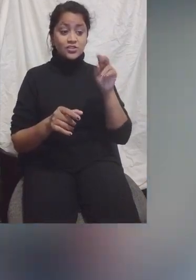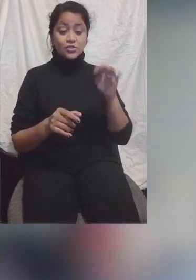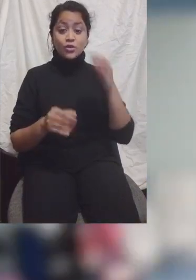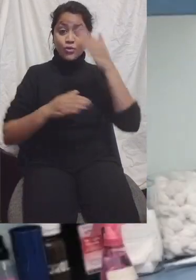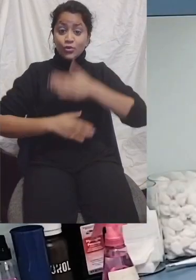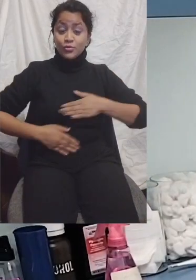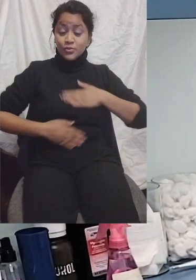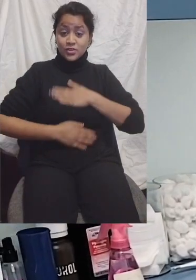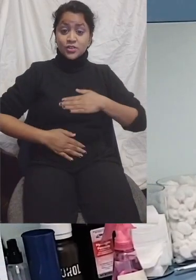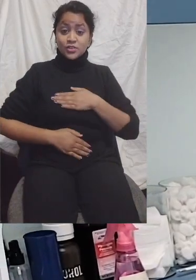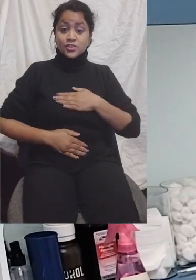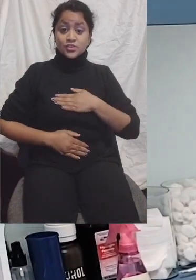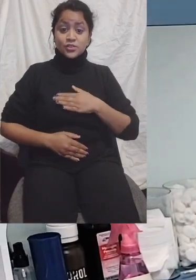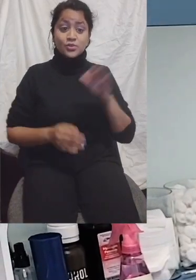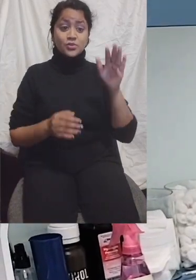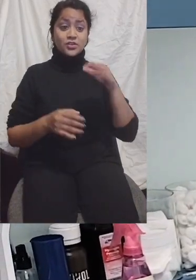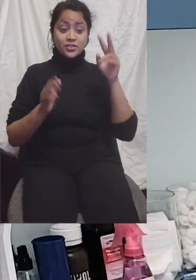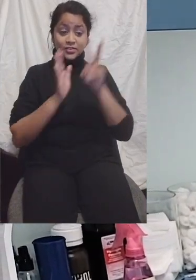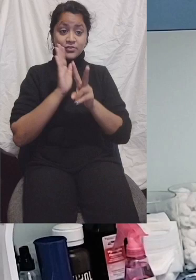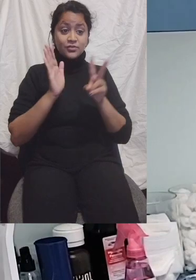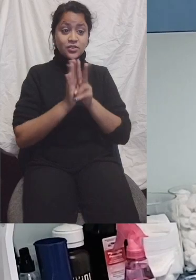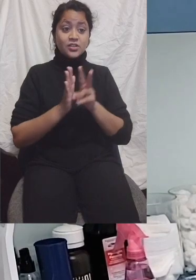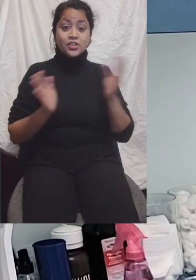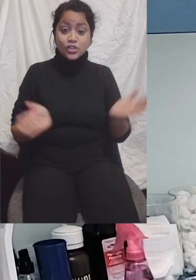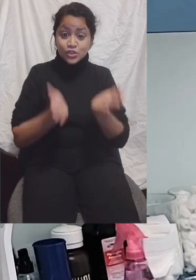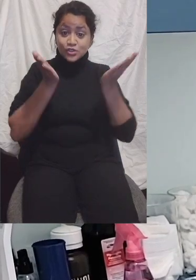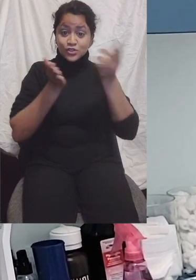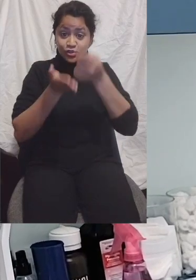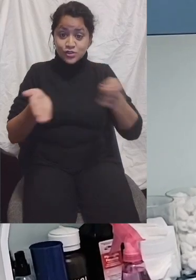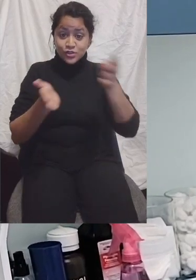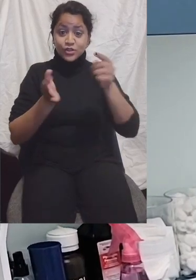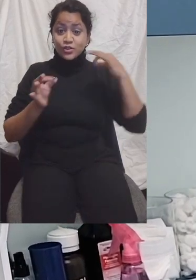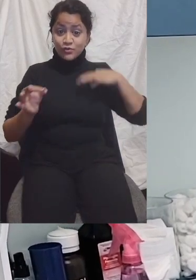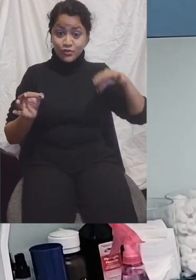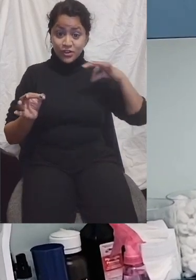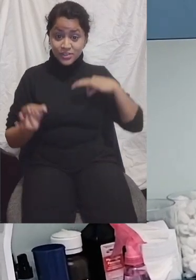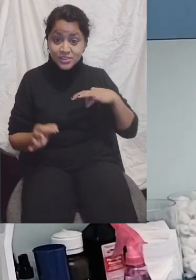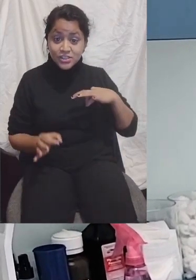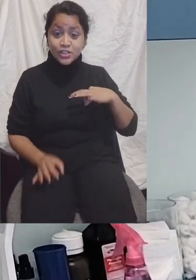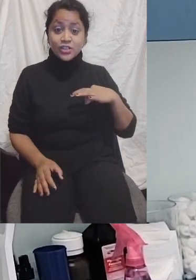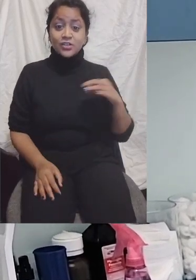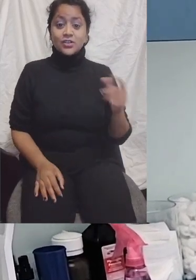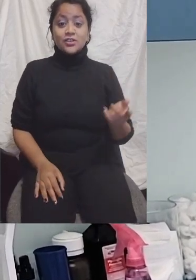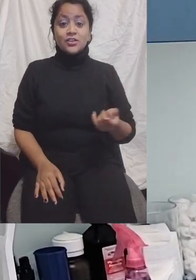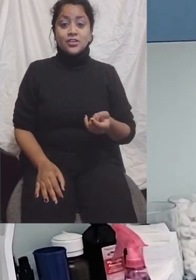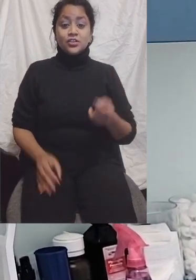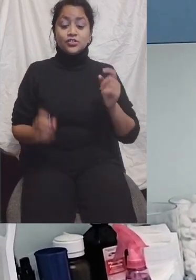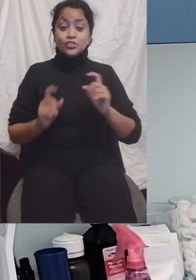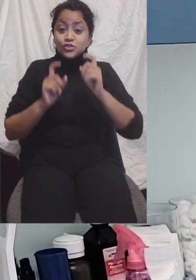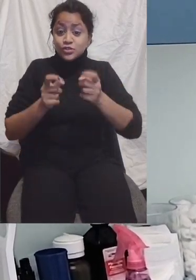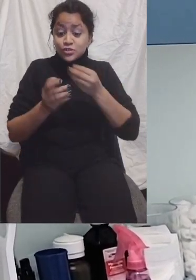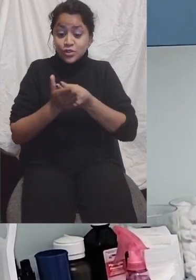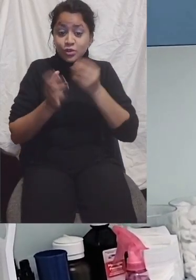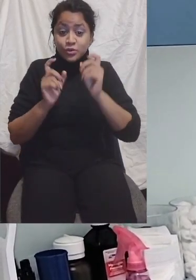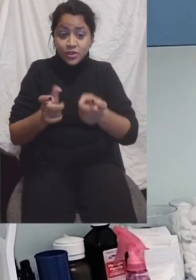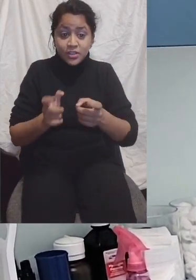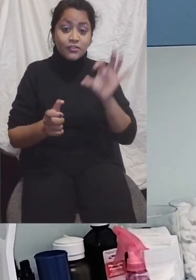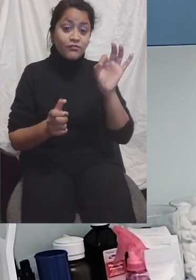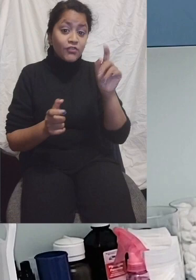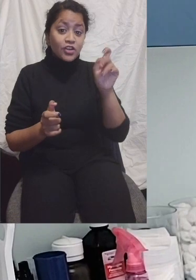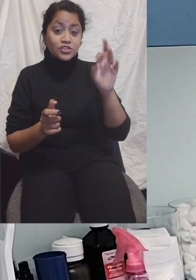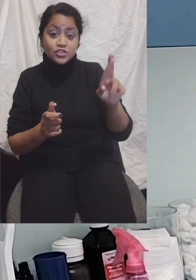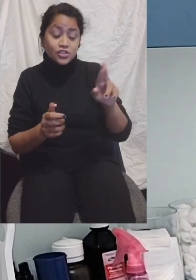Thank you so much for joining the Phoenix Show. I hope you have enjoyed this video, and I hope I have encouraged